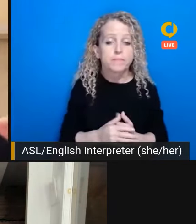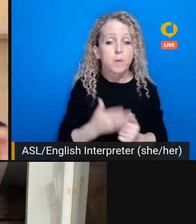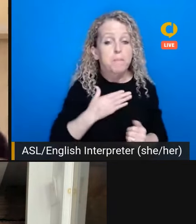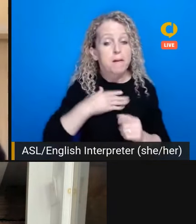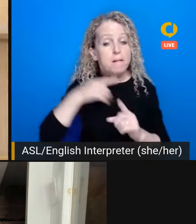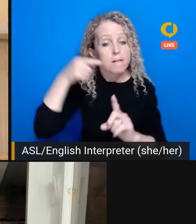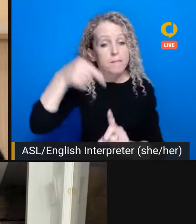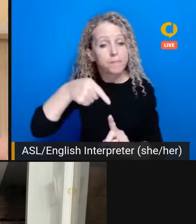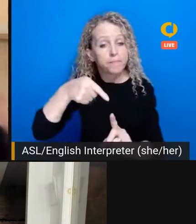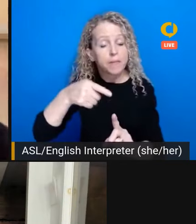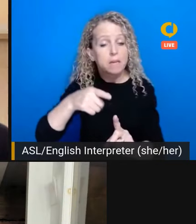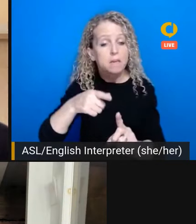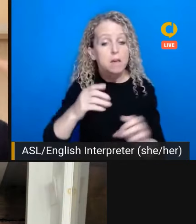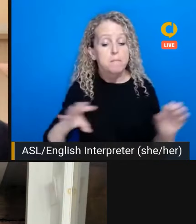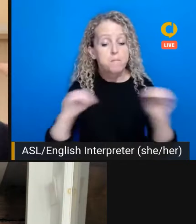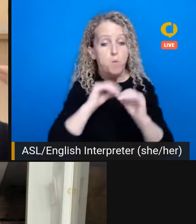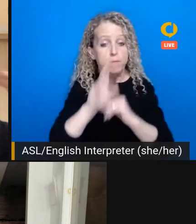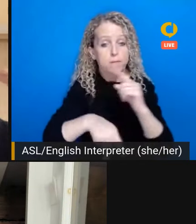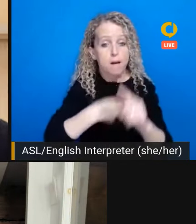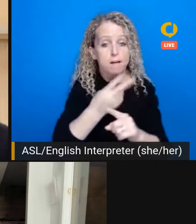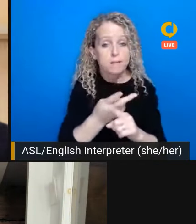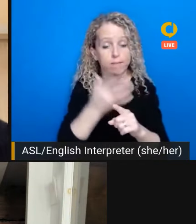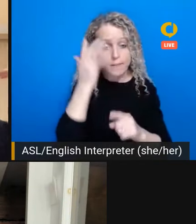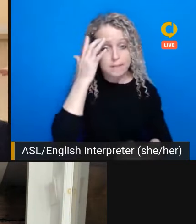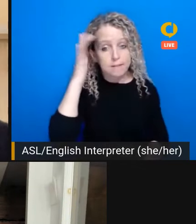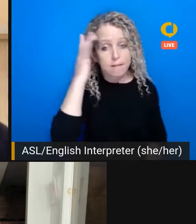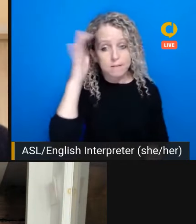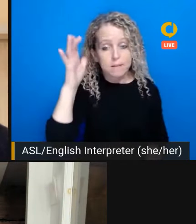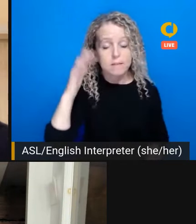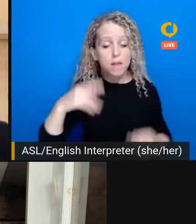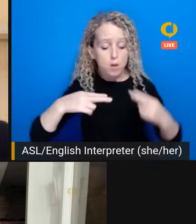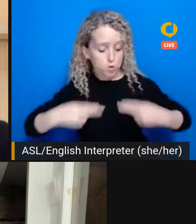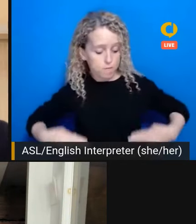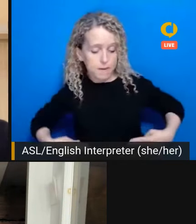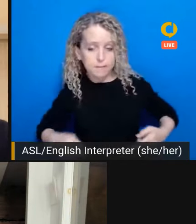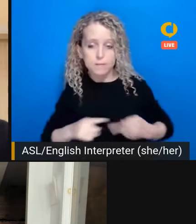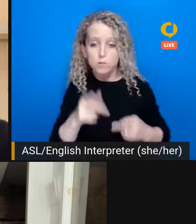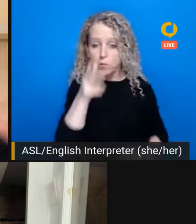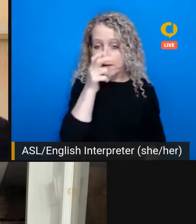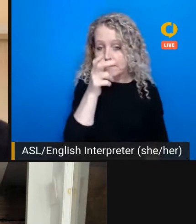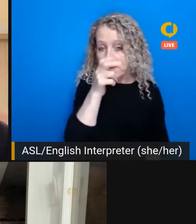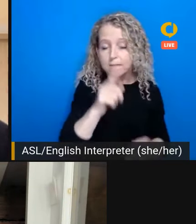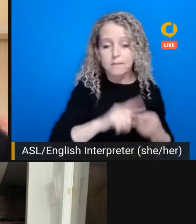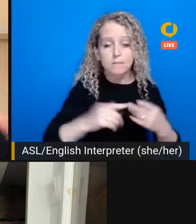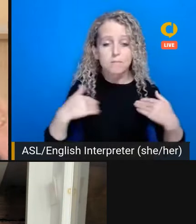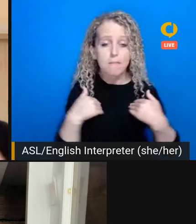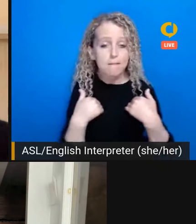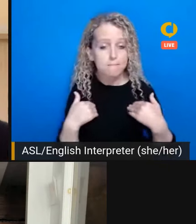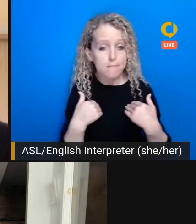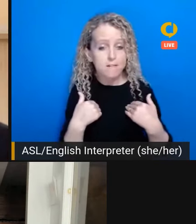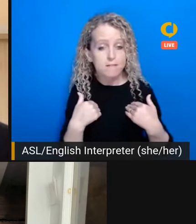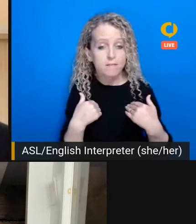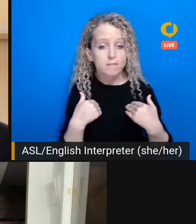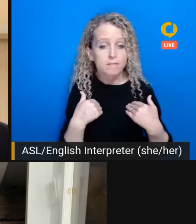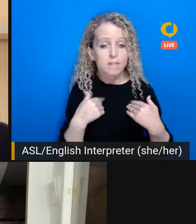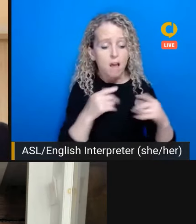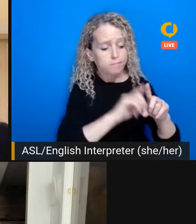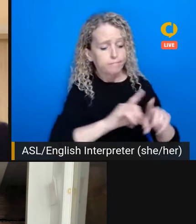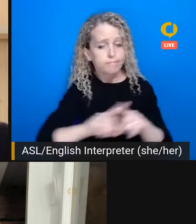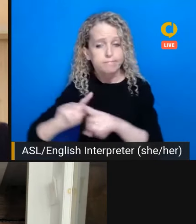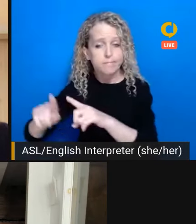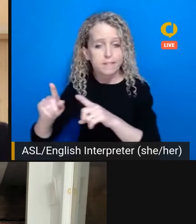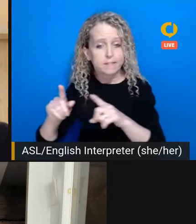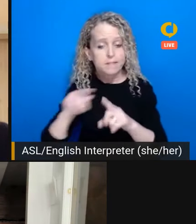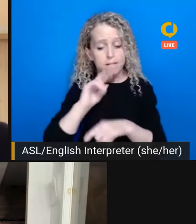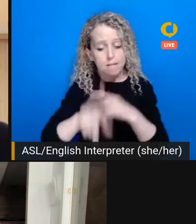different types of intelligence, from insects to humans to animals to even within each one of these species,